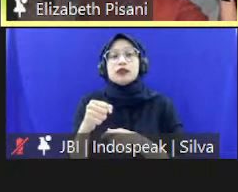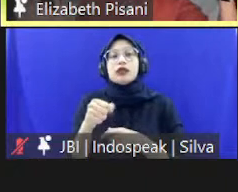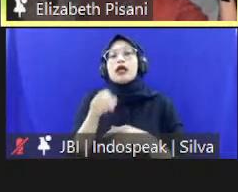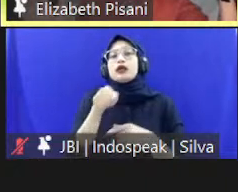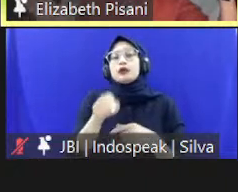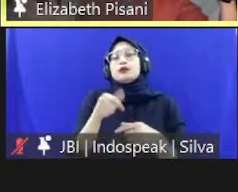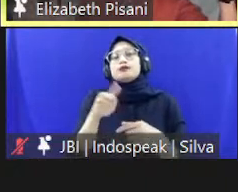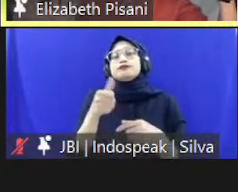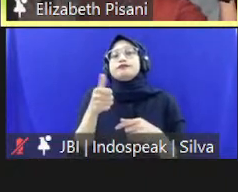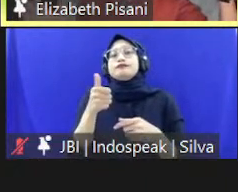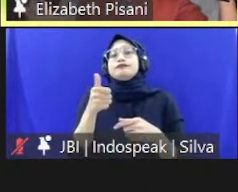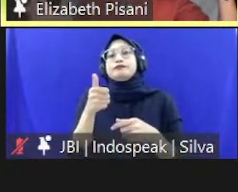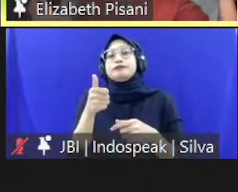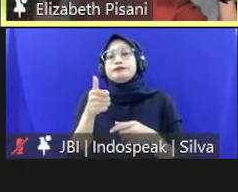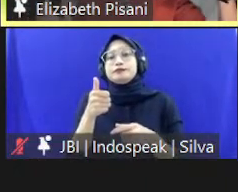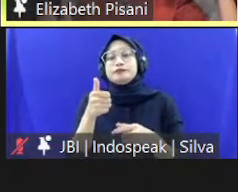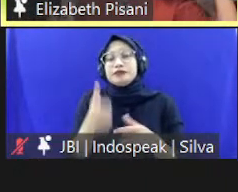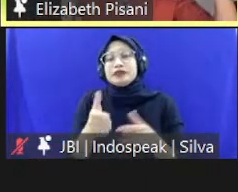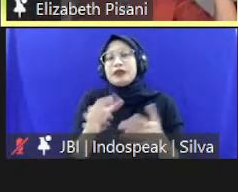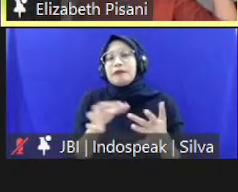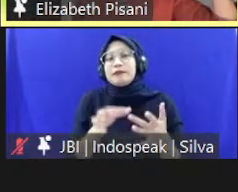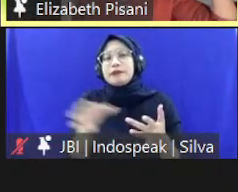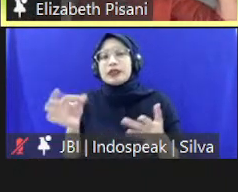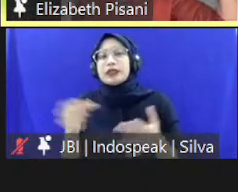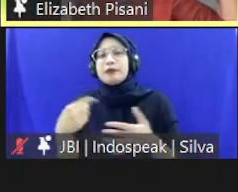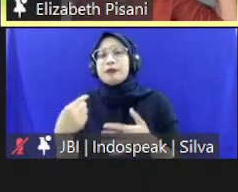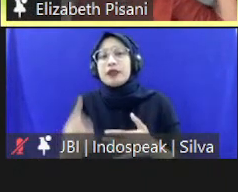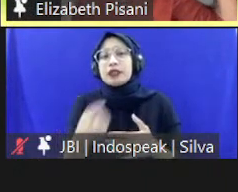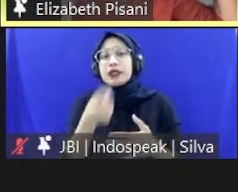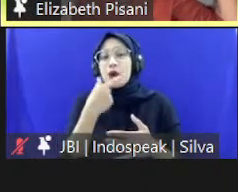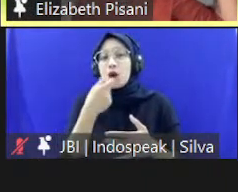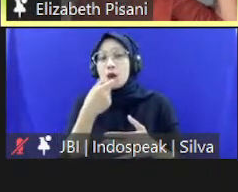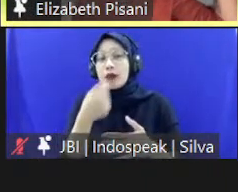more expensive medicines. And you do that two ways, by